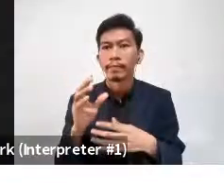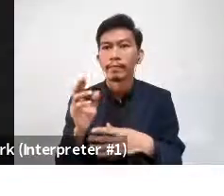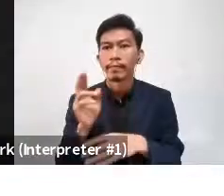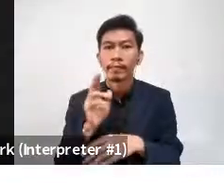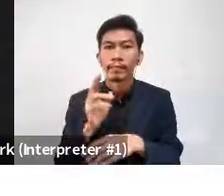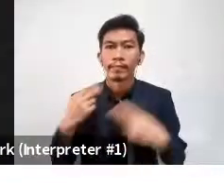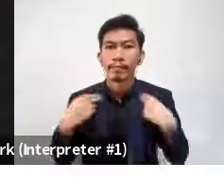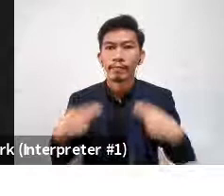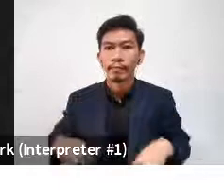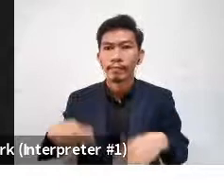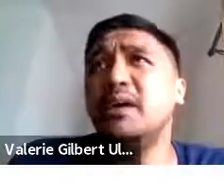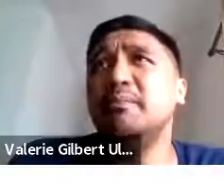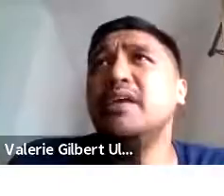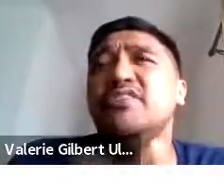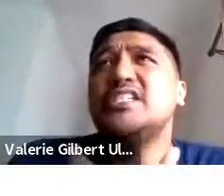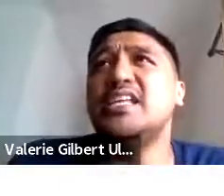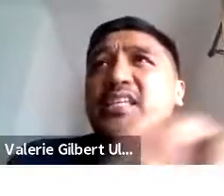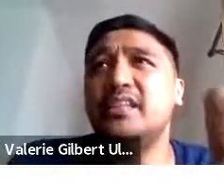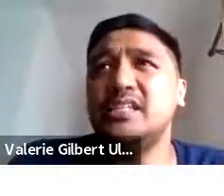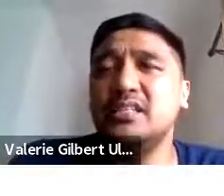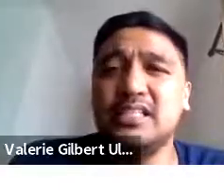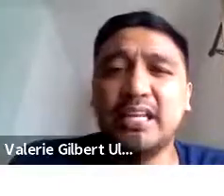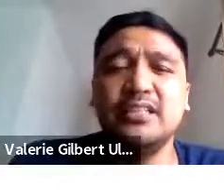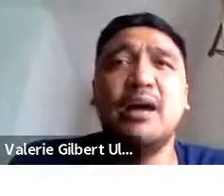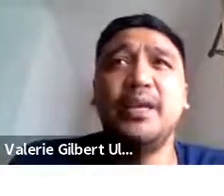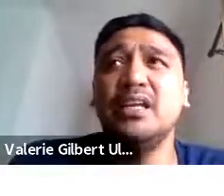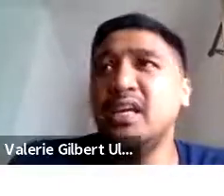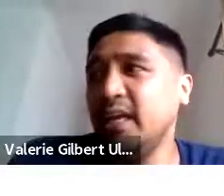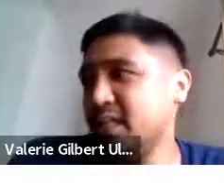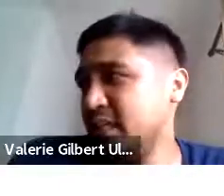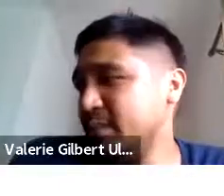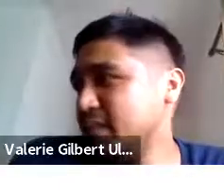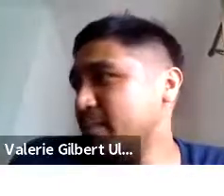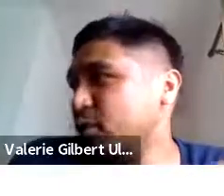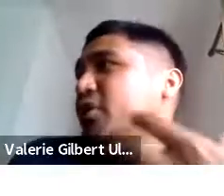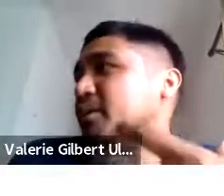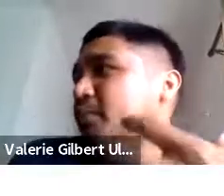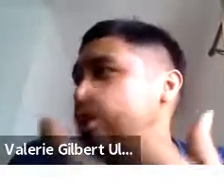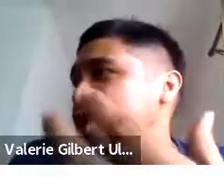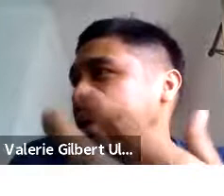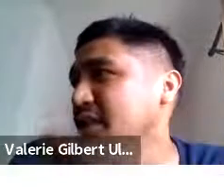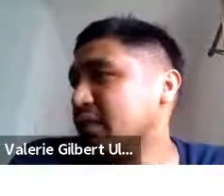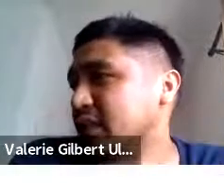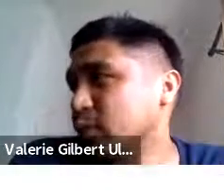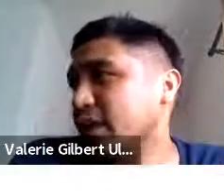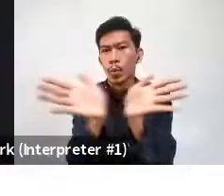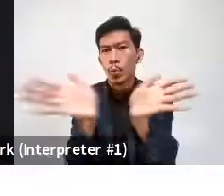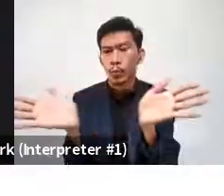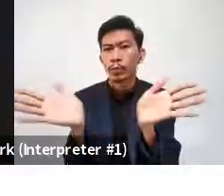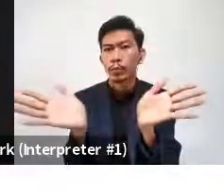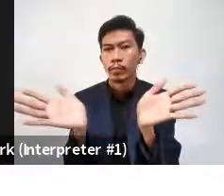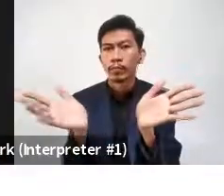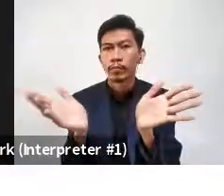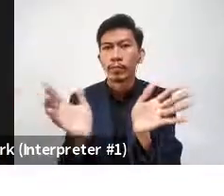resources. So I just want to emphasize that the second topic is a broader project that DOH and